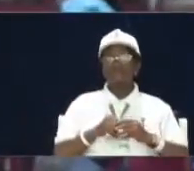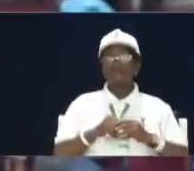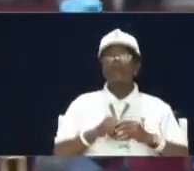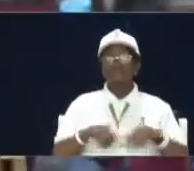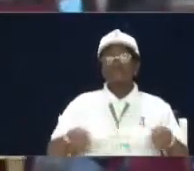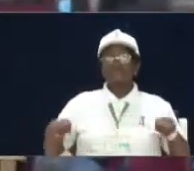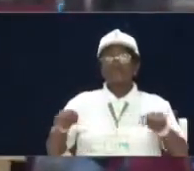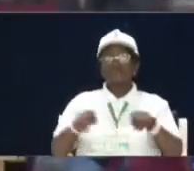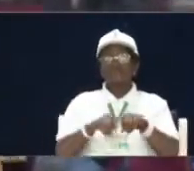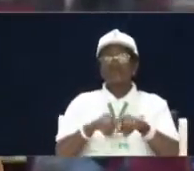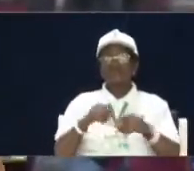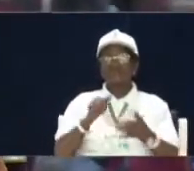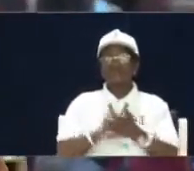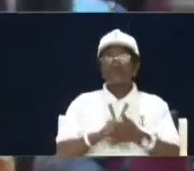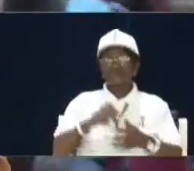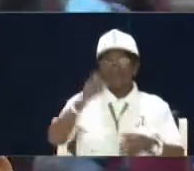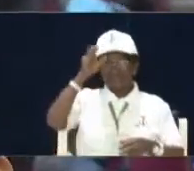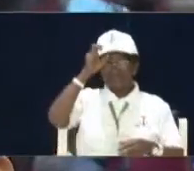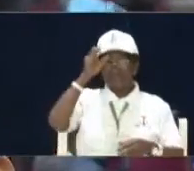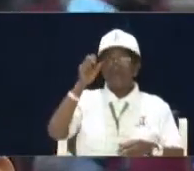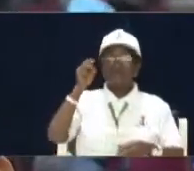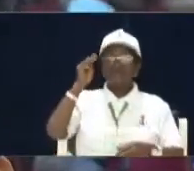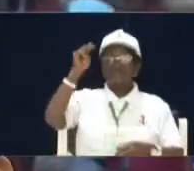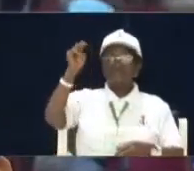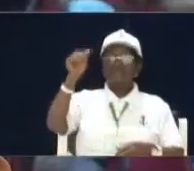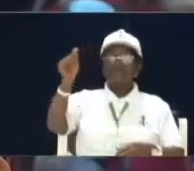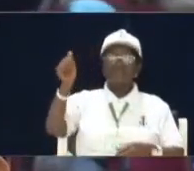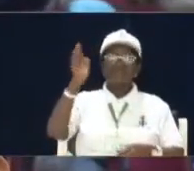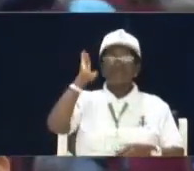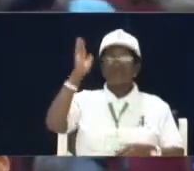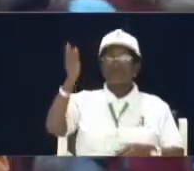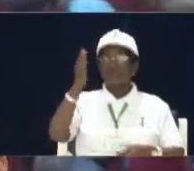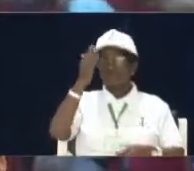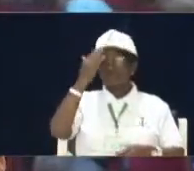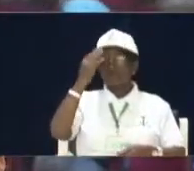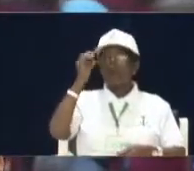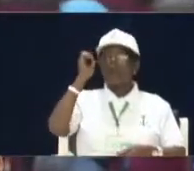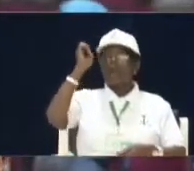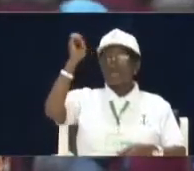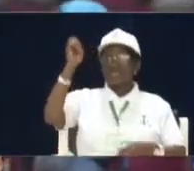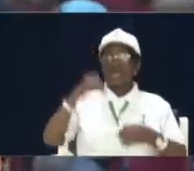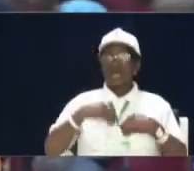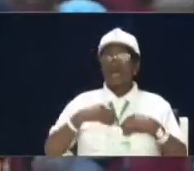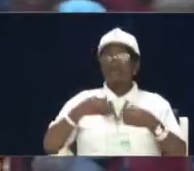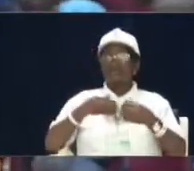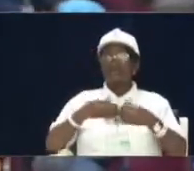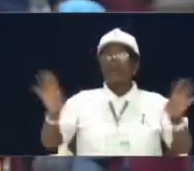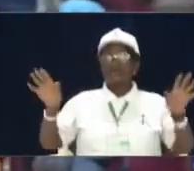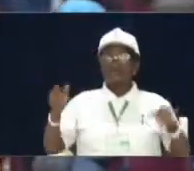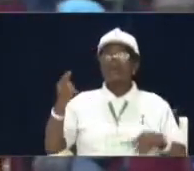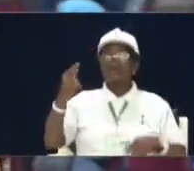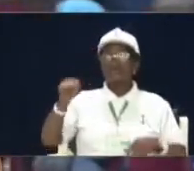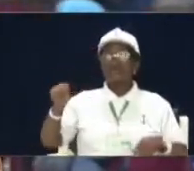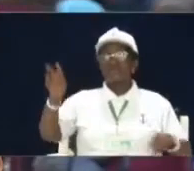So that the devil himself will know he has lost the battle over us.